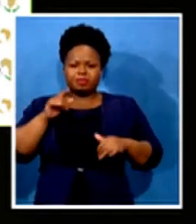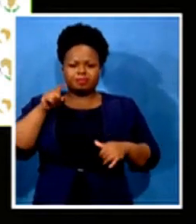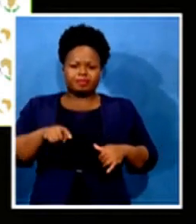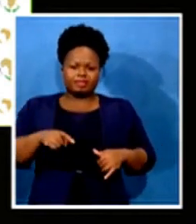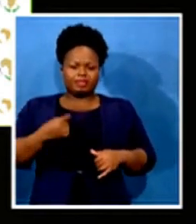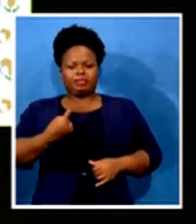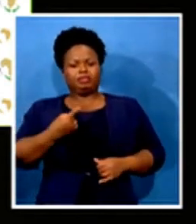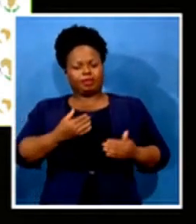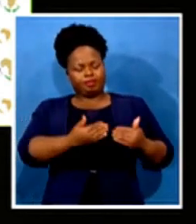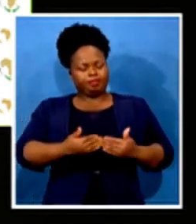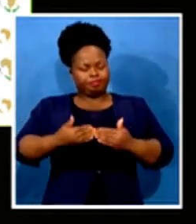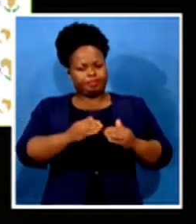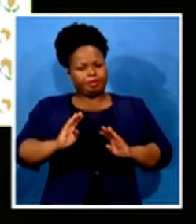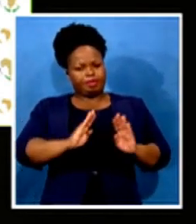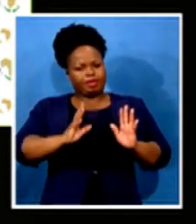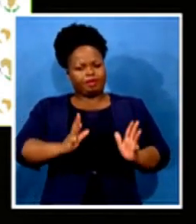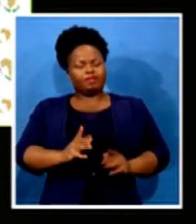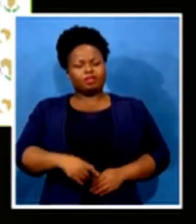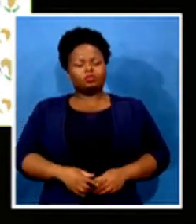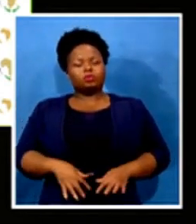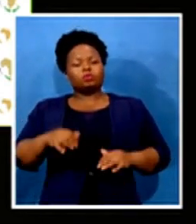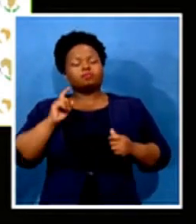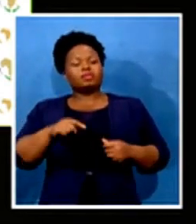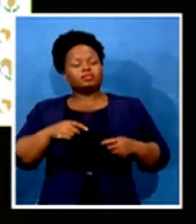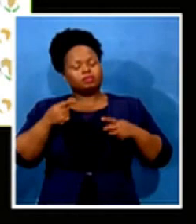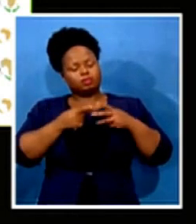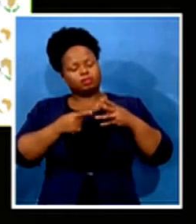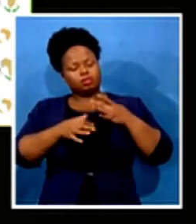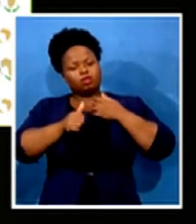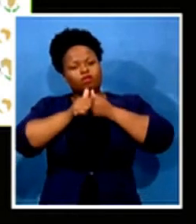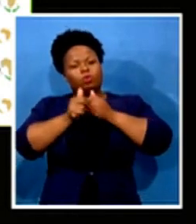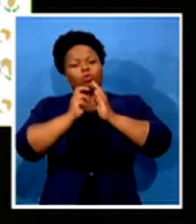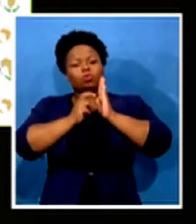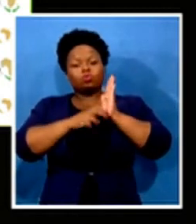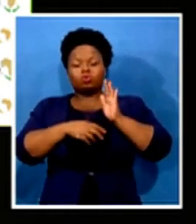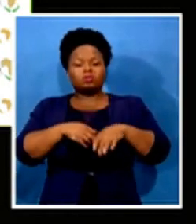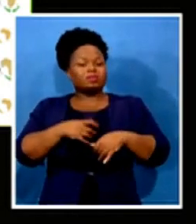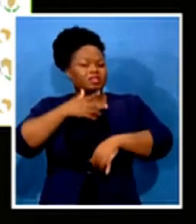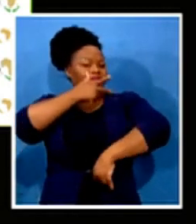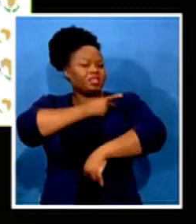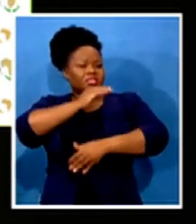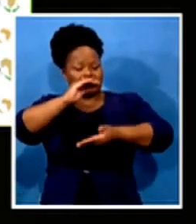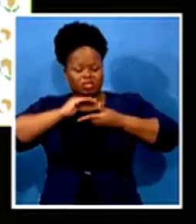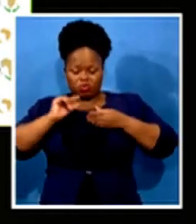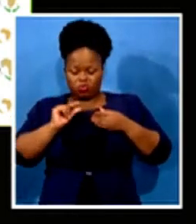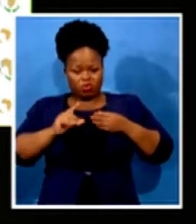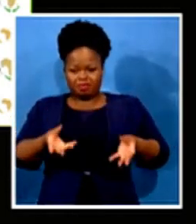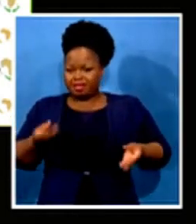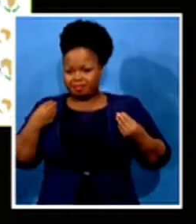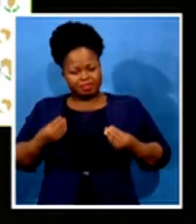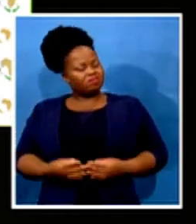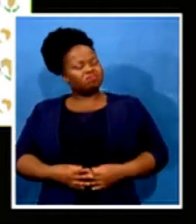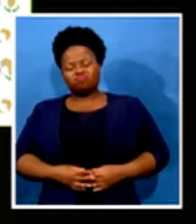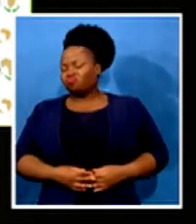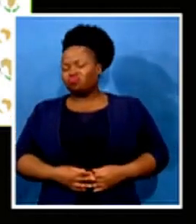health measures. The vaccines would not be here anytime soon. Anytime soon, meaning we can only anticipate that vaccines